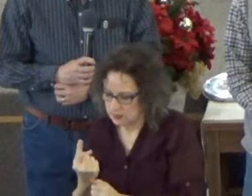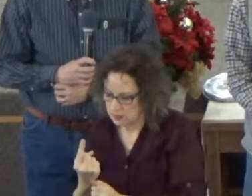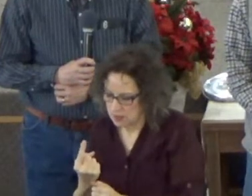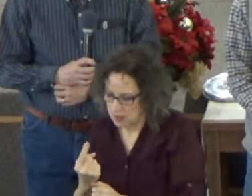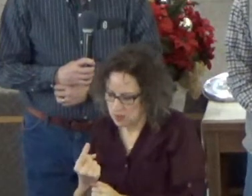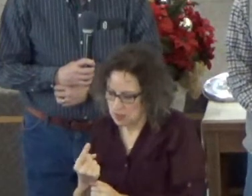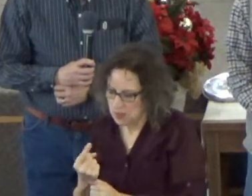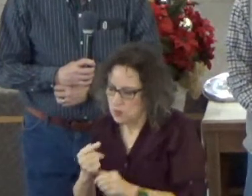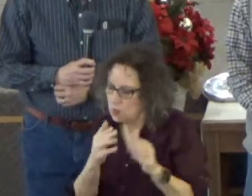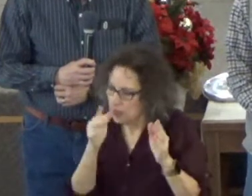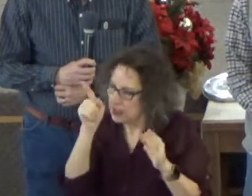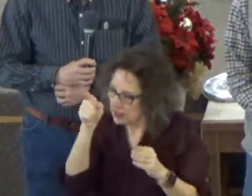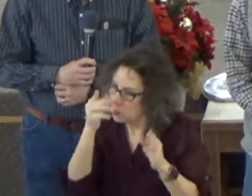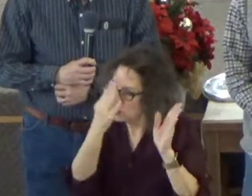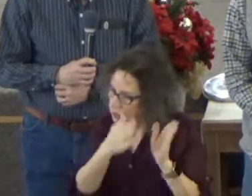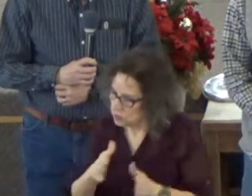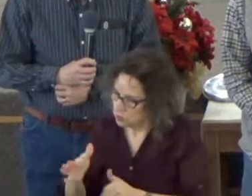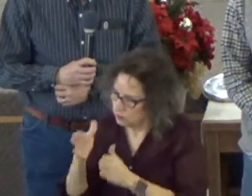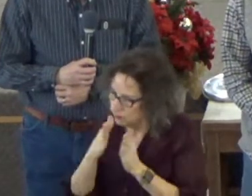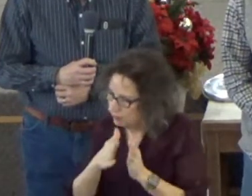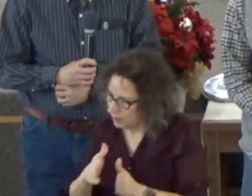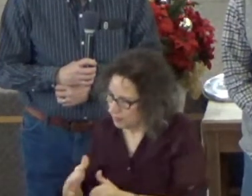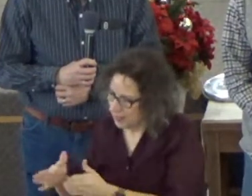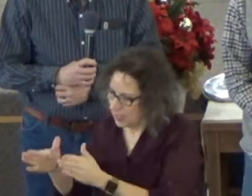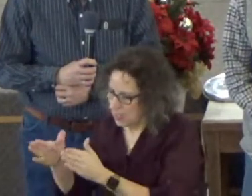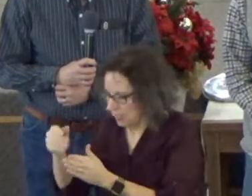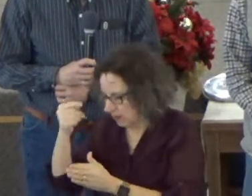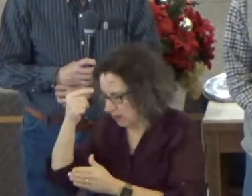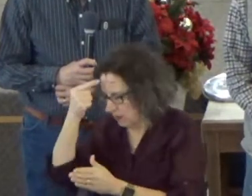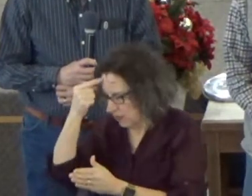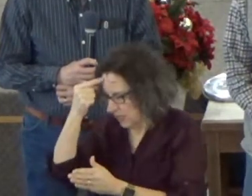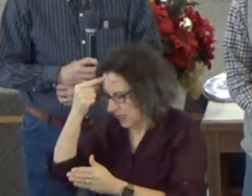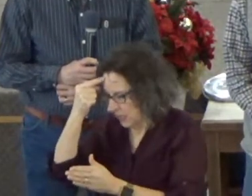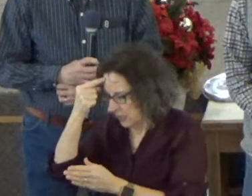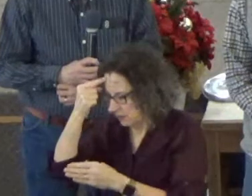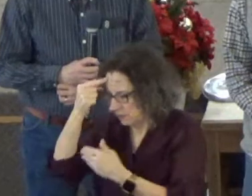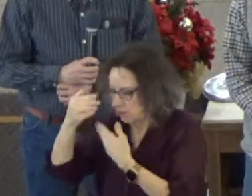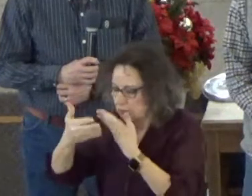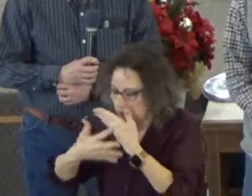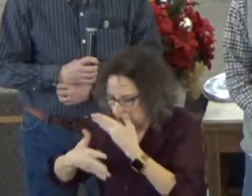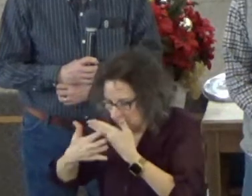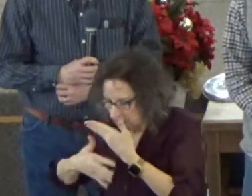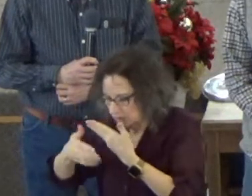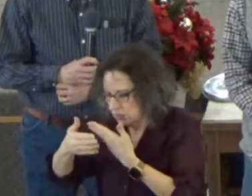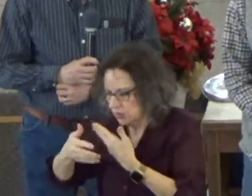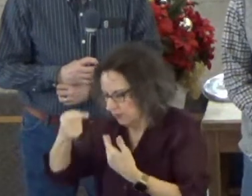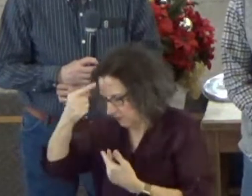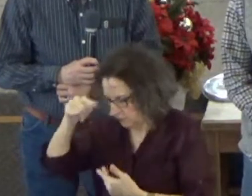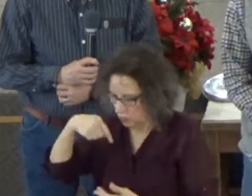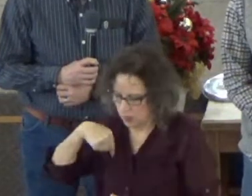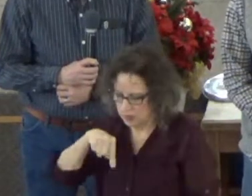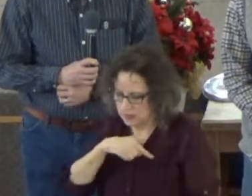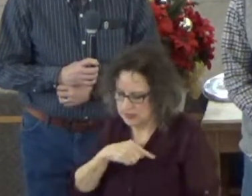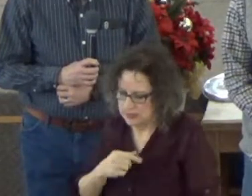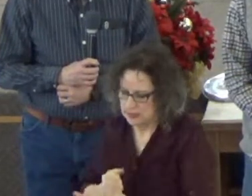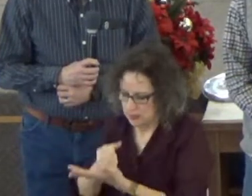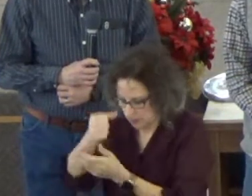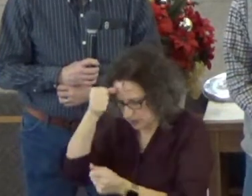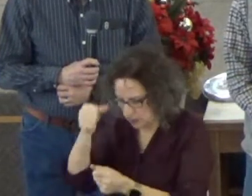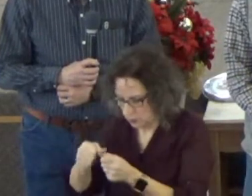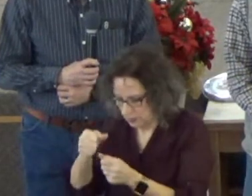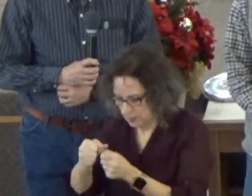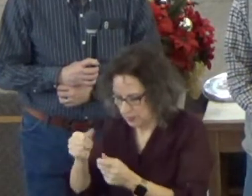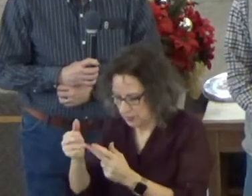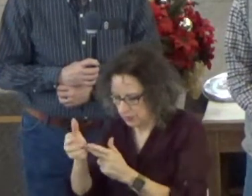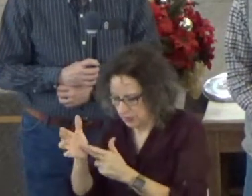was sacrificed, and his blood was shed for each and every one of us. Father, let us always remember that sacrifice. And we